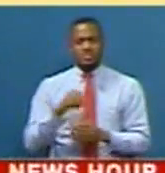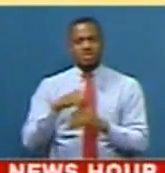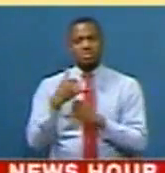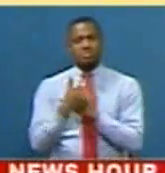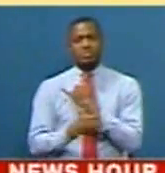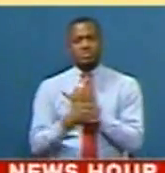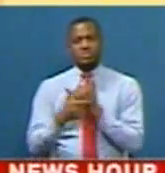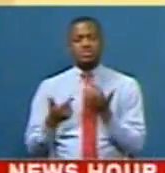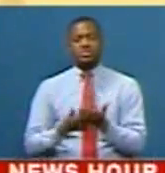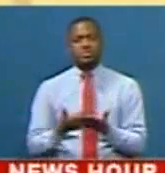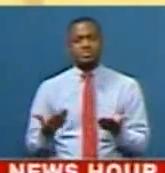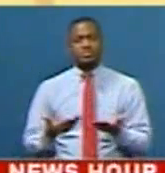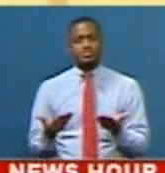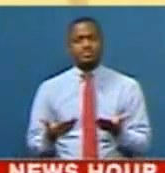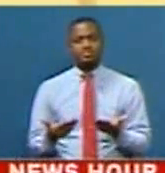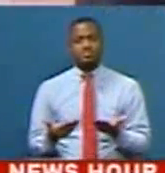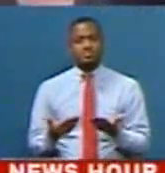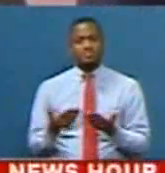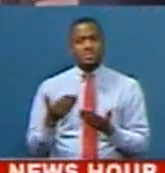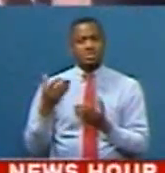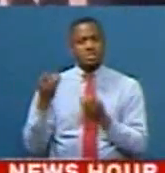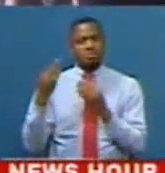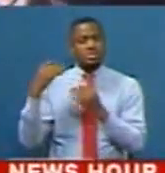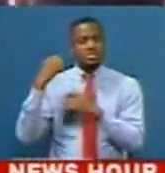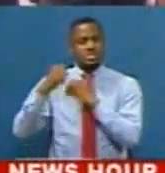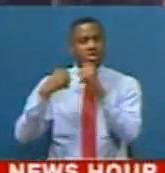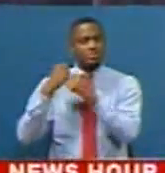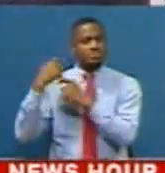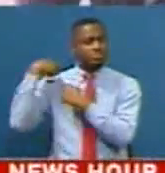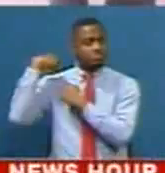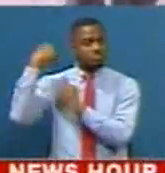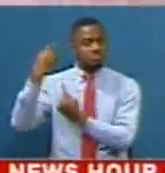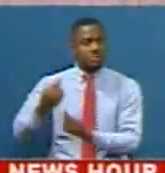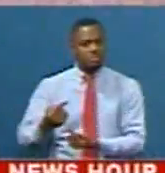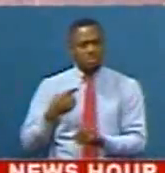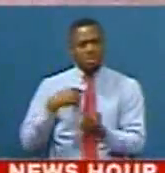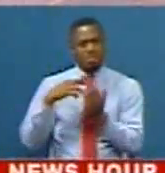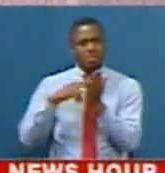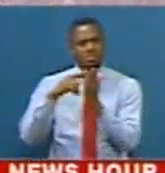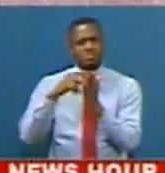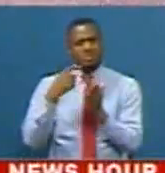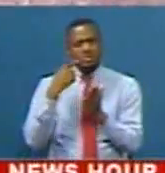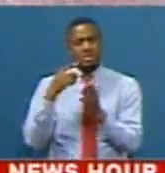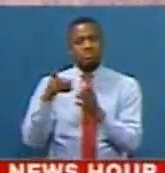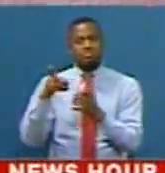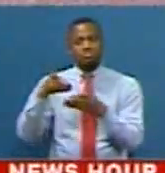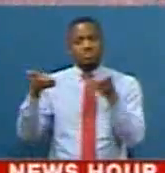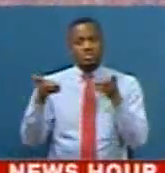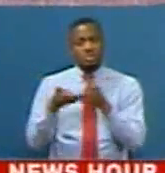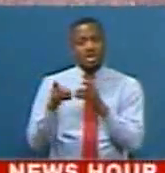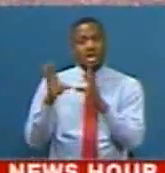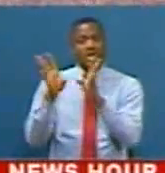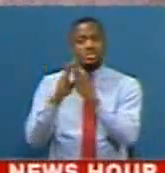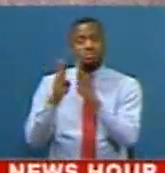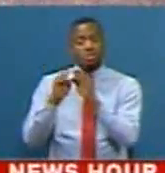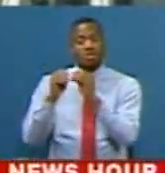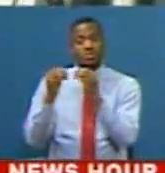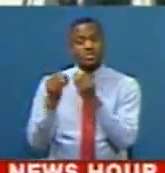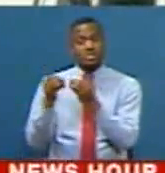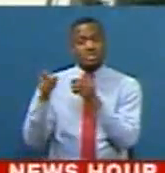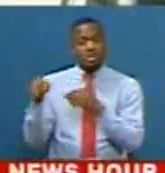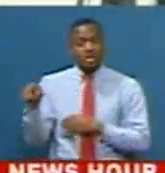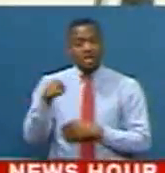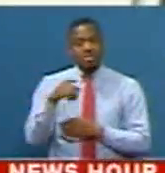country. However, over the years, several reports have emerged that district assembly officials and some